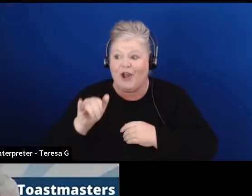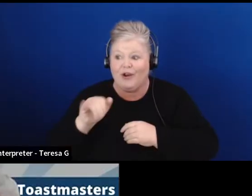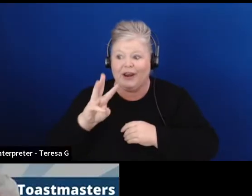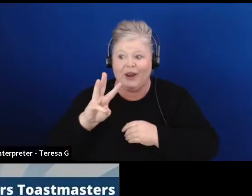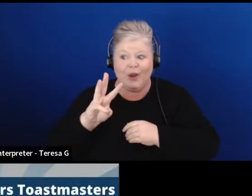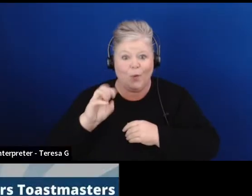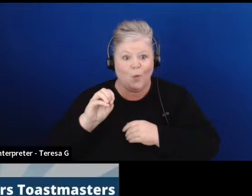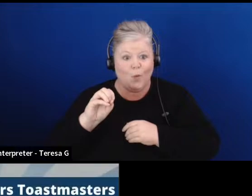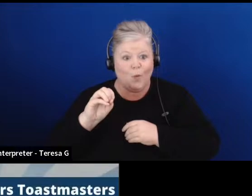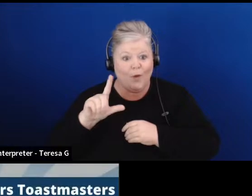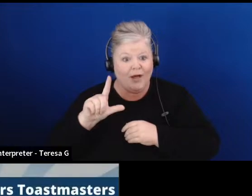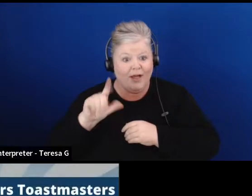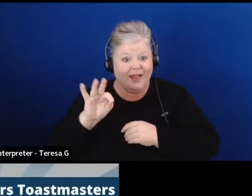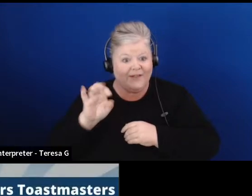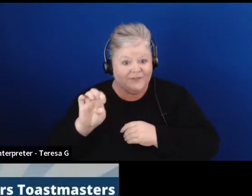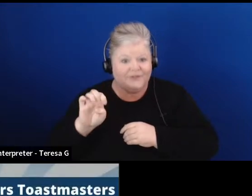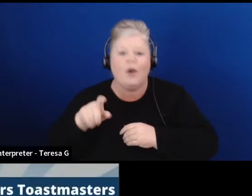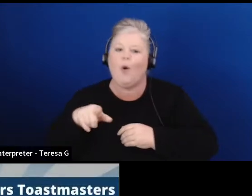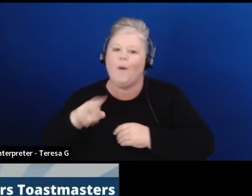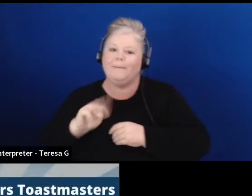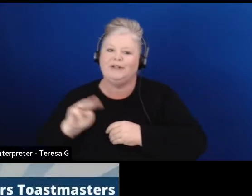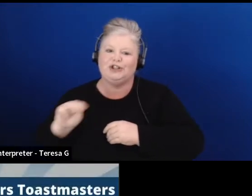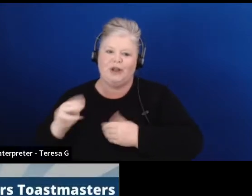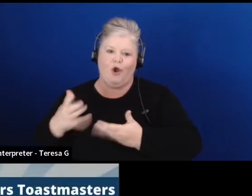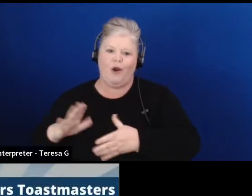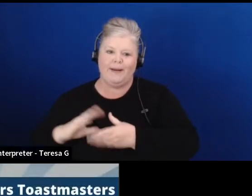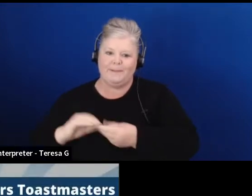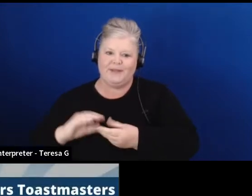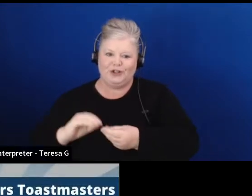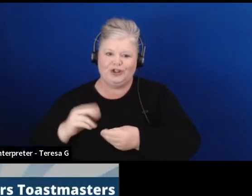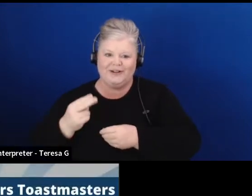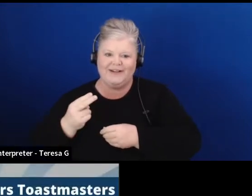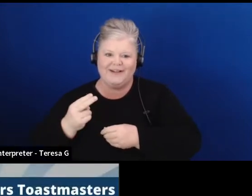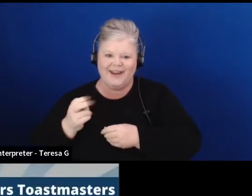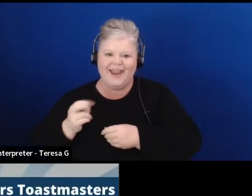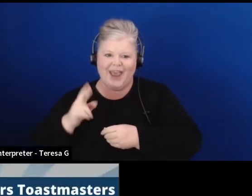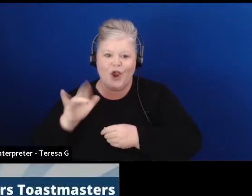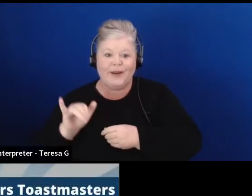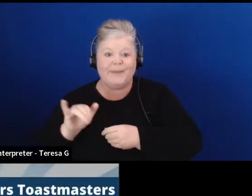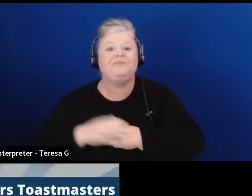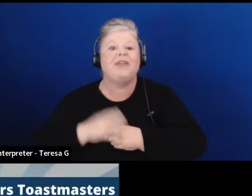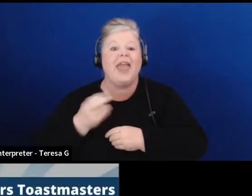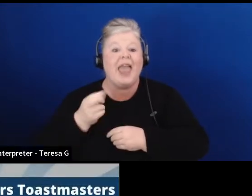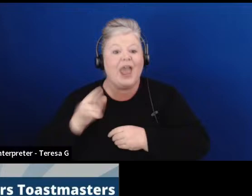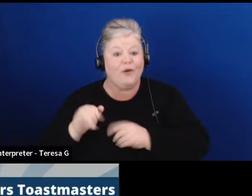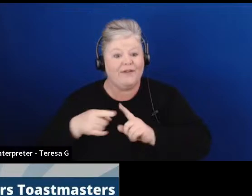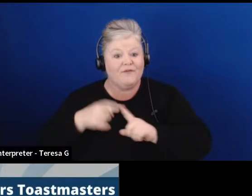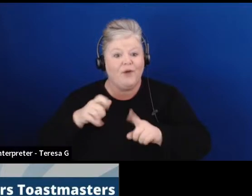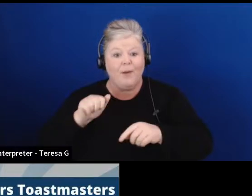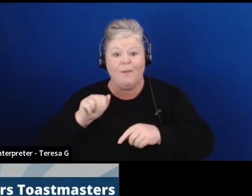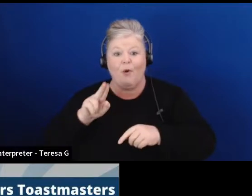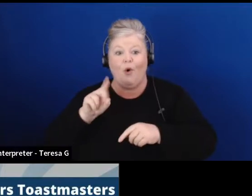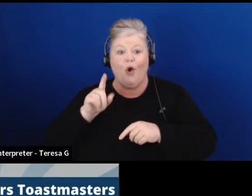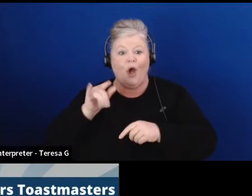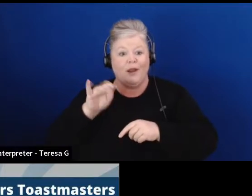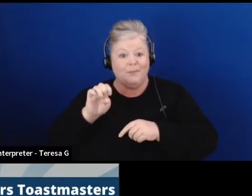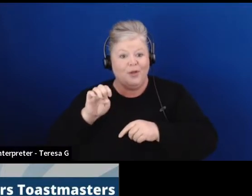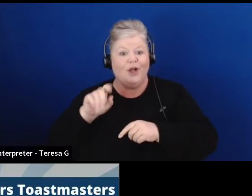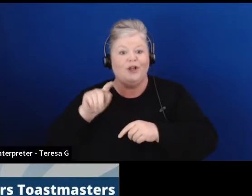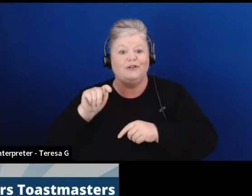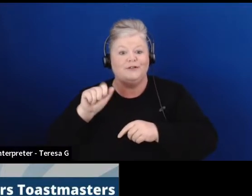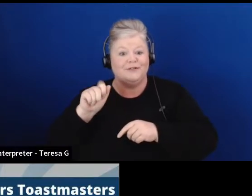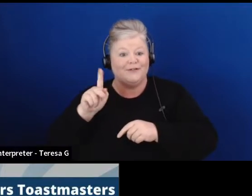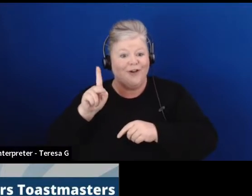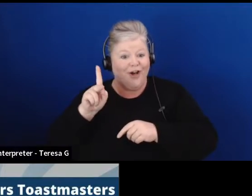earlier in our meeting. Harry is coming to us from Audible Talkers Toastmasters, where he